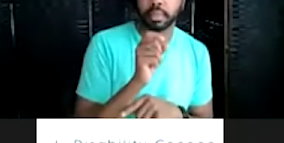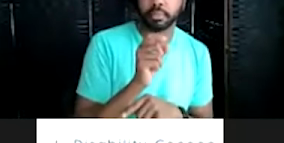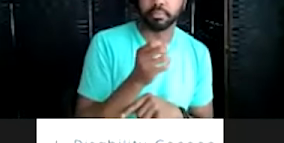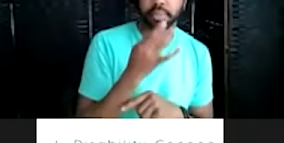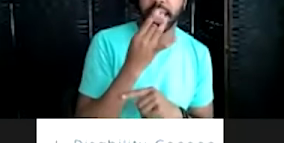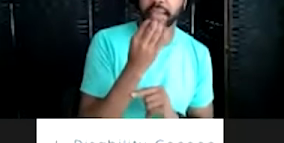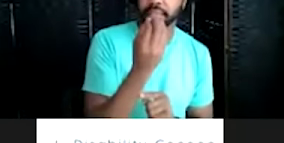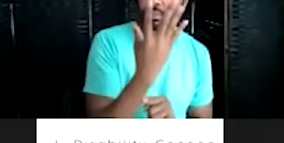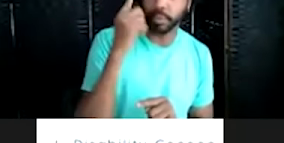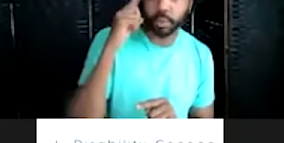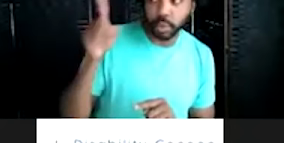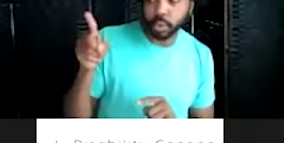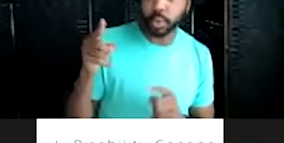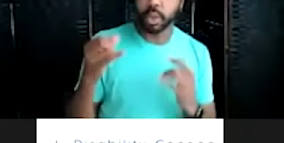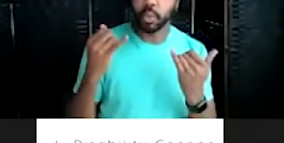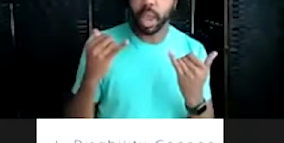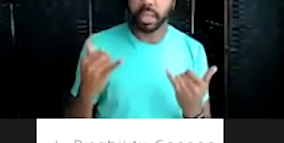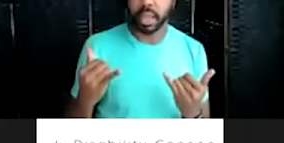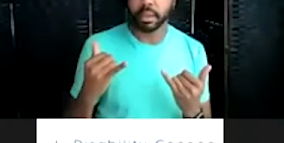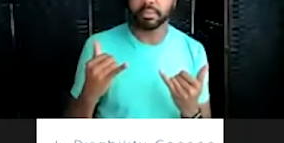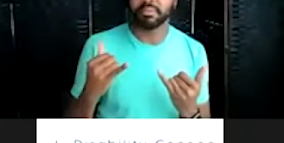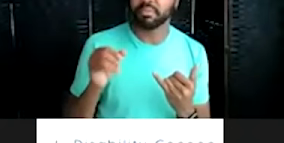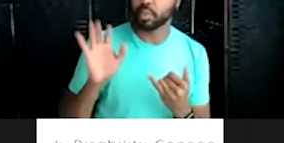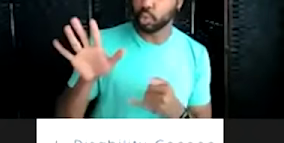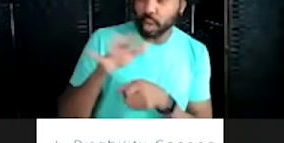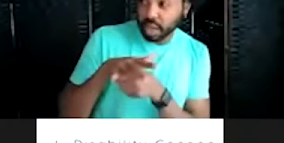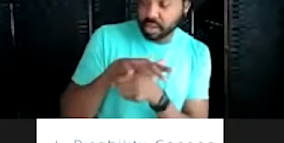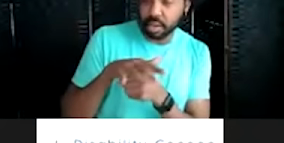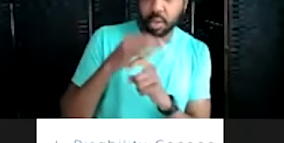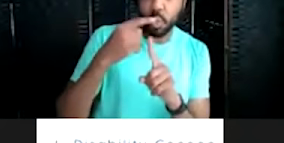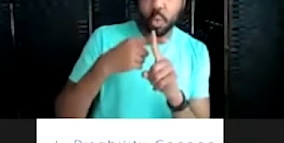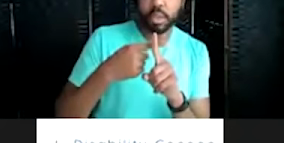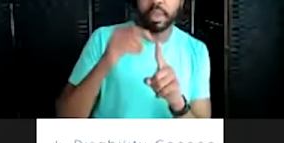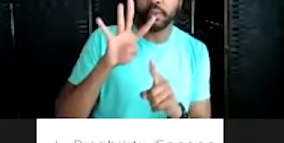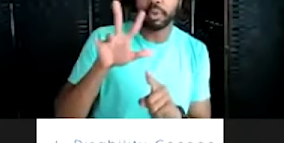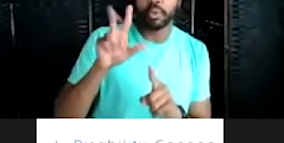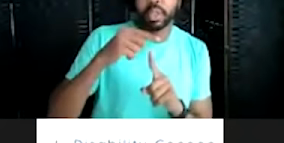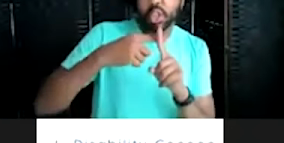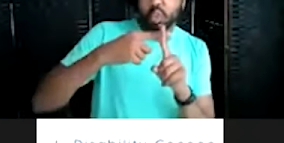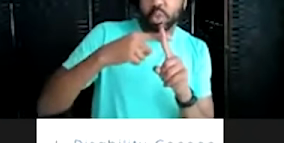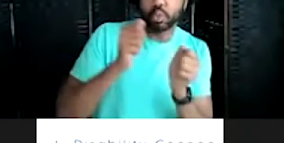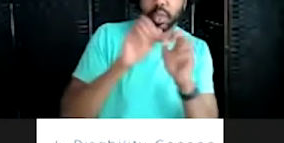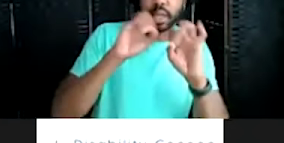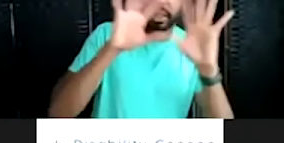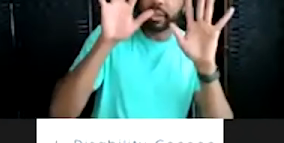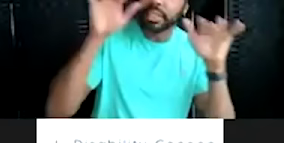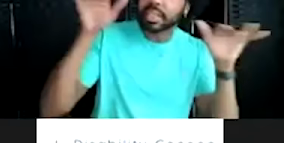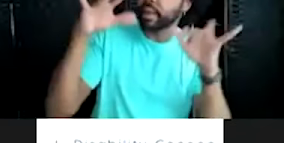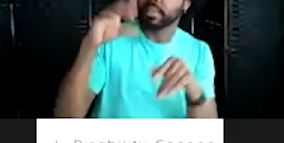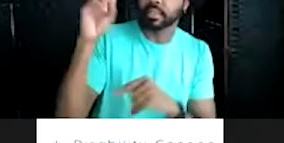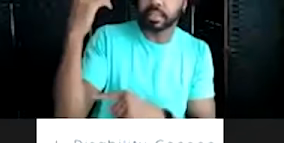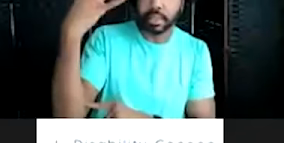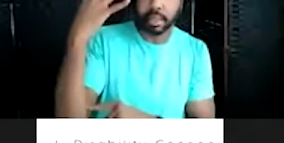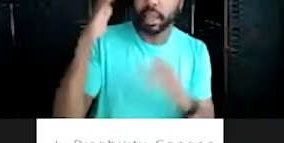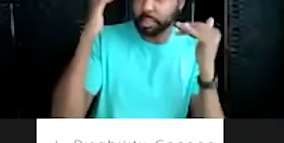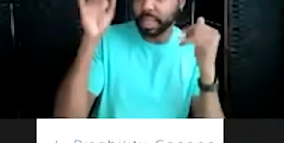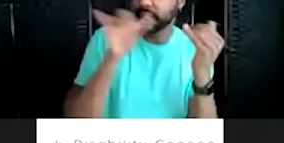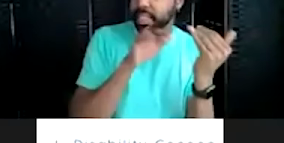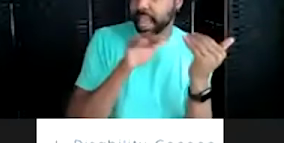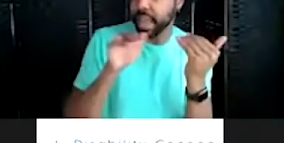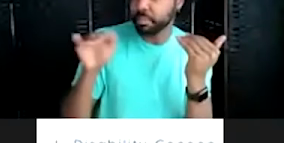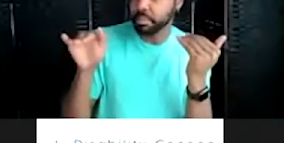So Currently, in Joliet, it's 43 degrees Fahrenheit with clear skies and sun. You can expect more of the same today, with a high